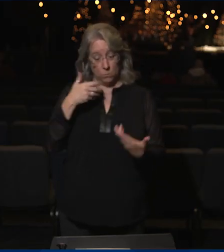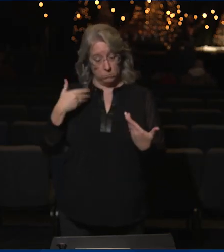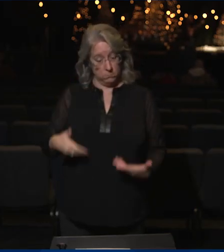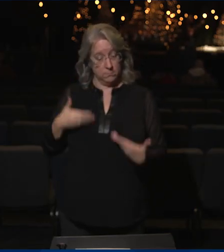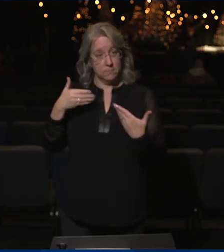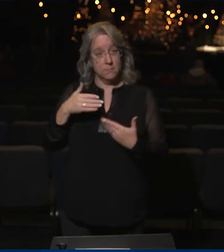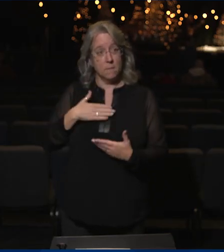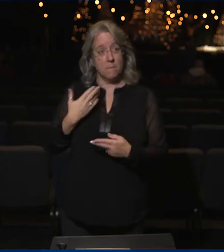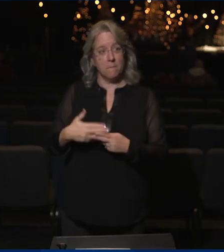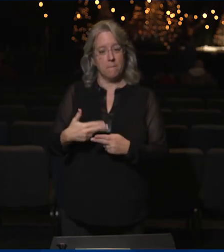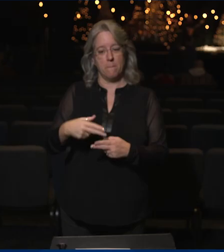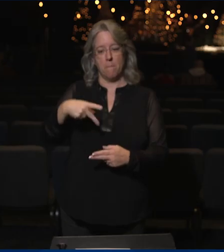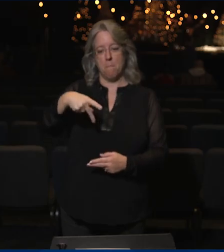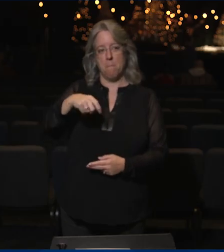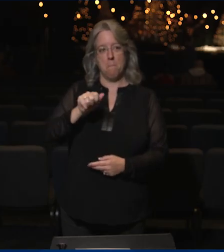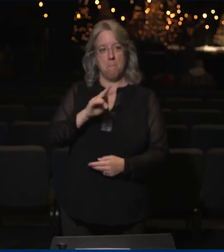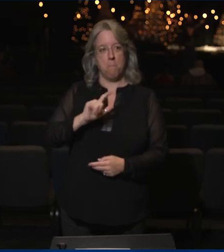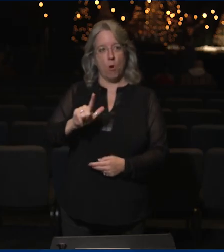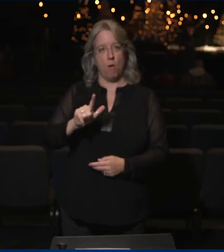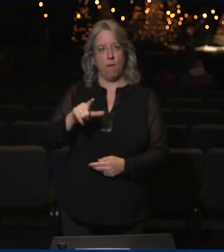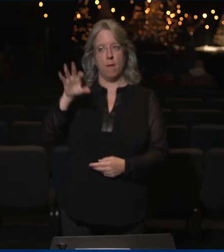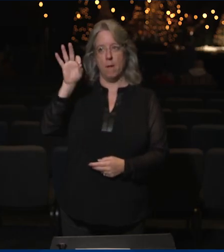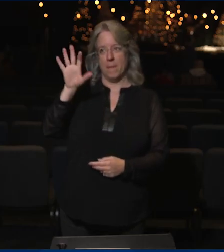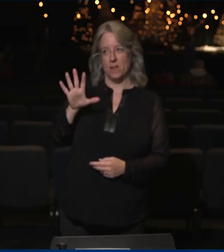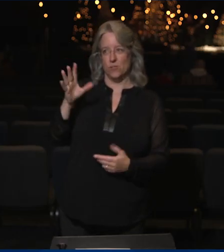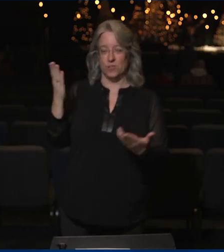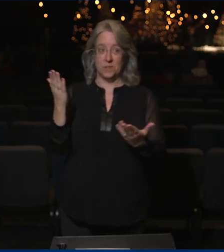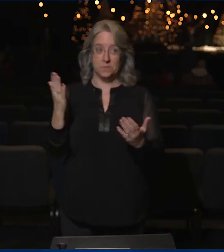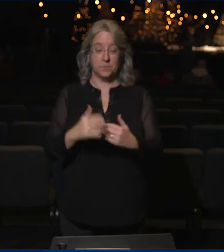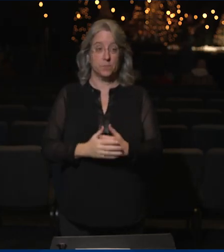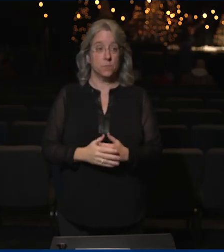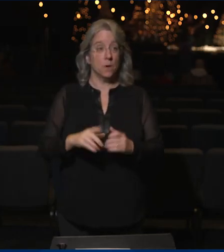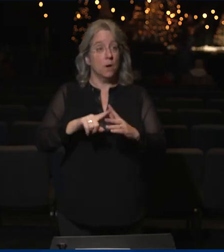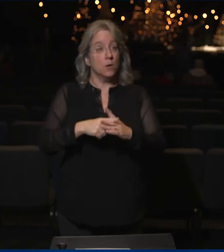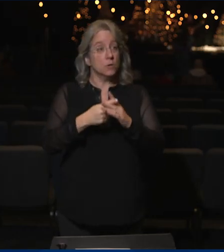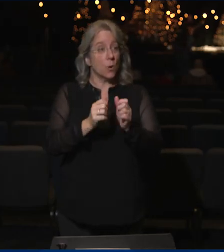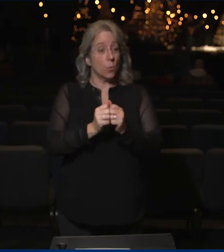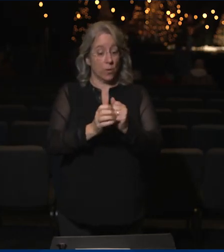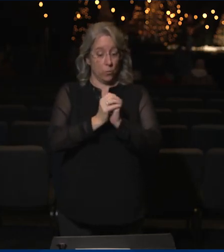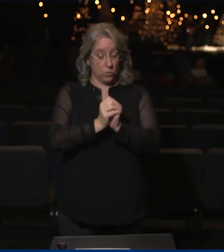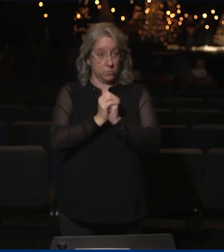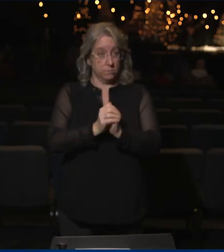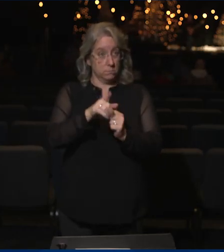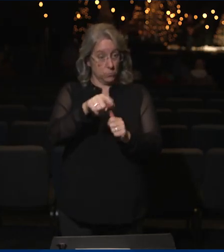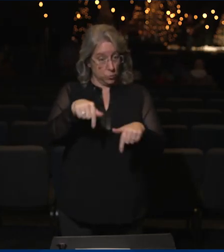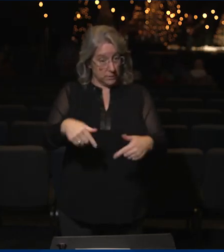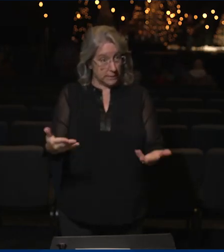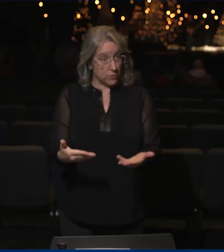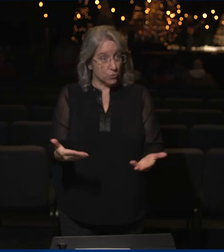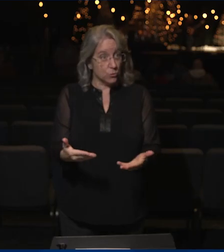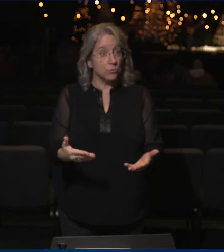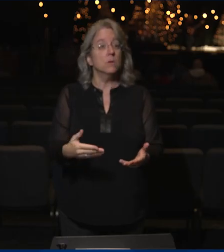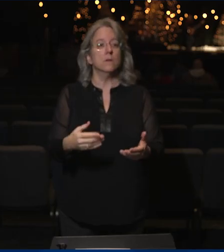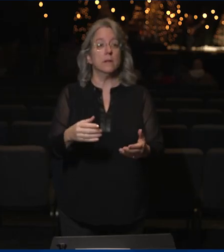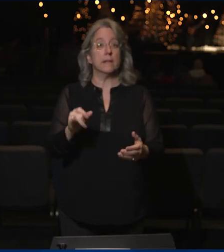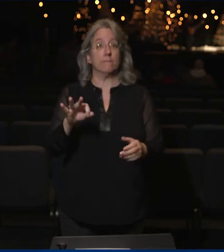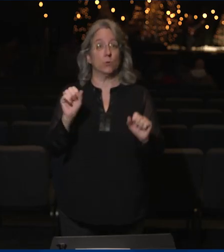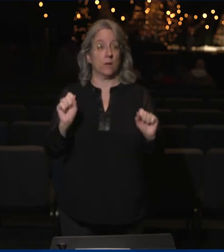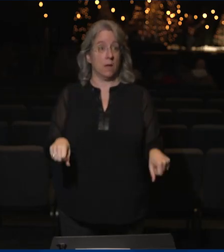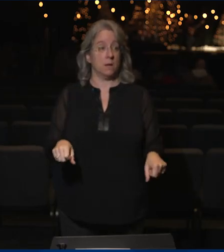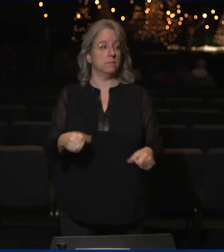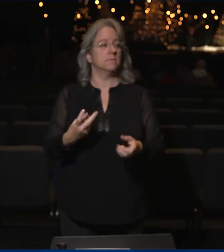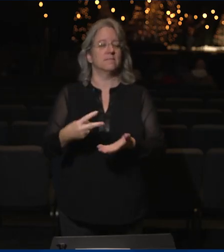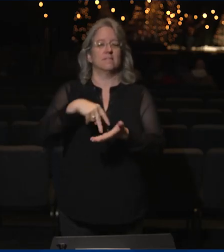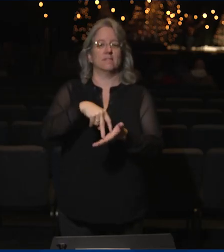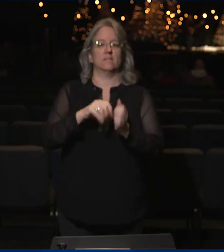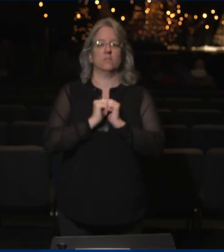here. And we are going to get started with a time of worship. So if you're in the room and you're able, why don't we stand together?